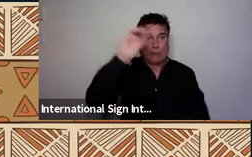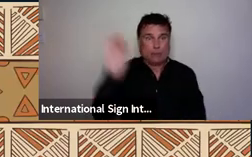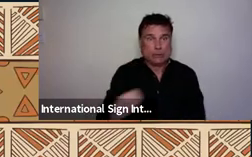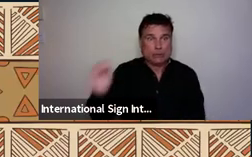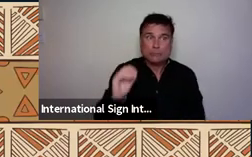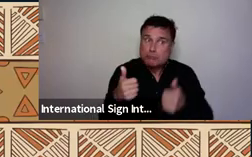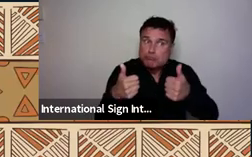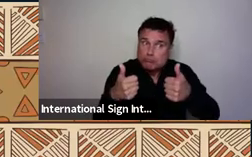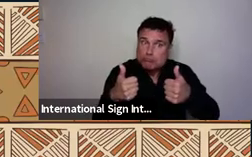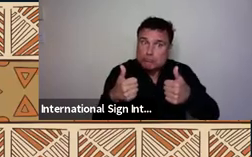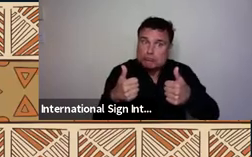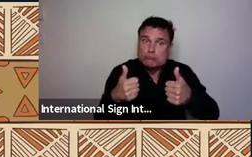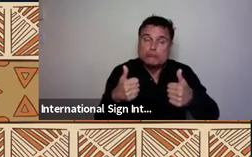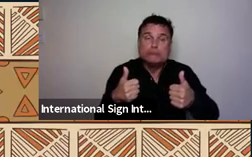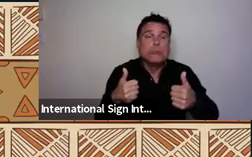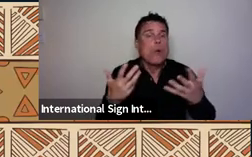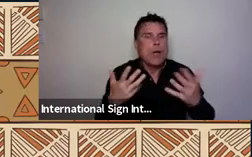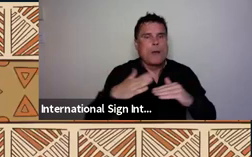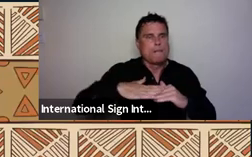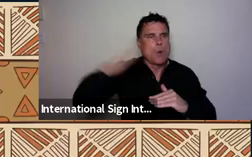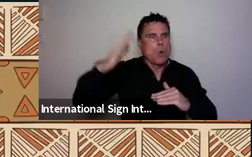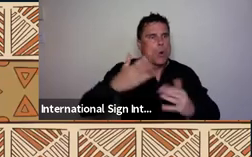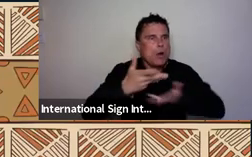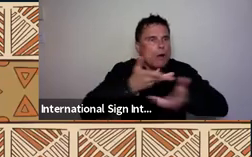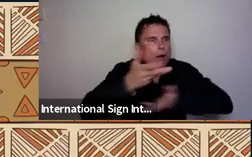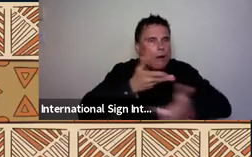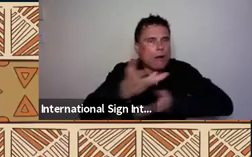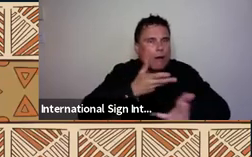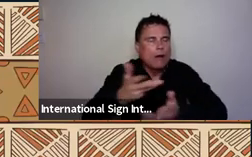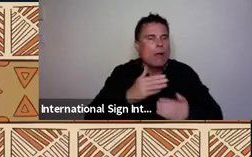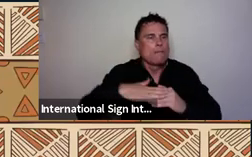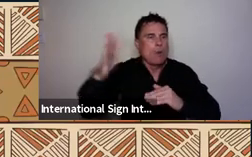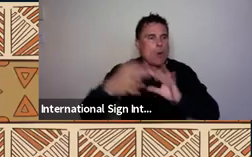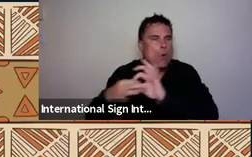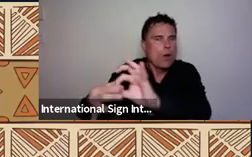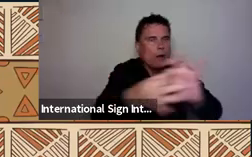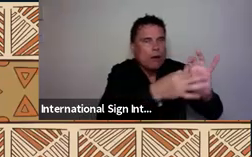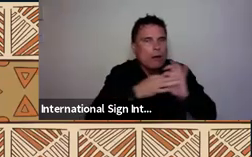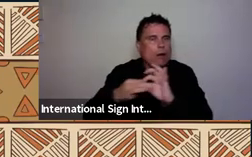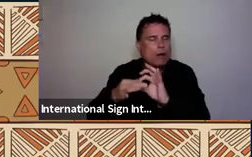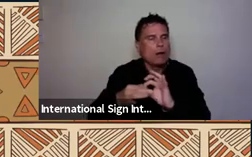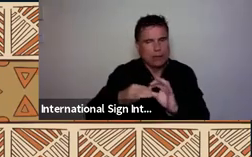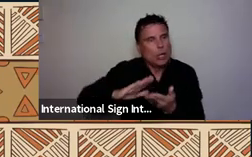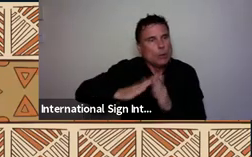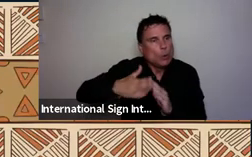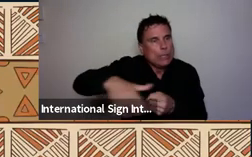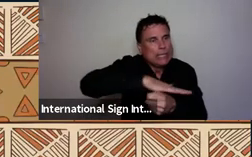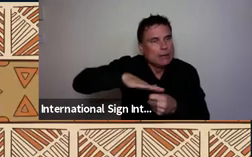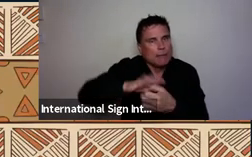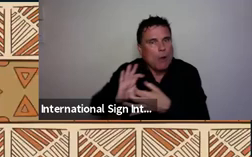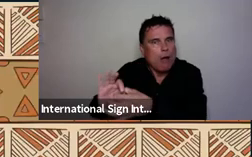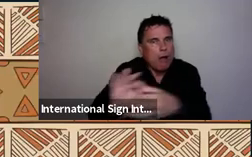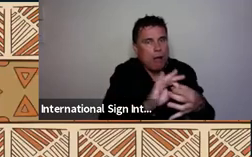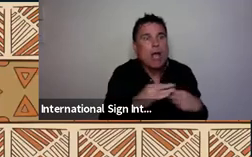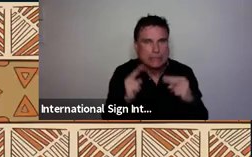more communication and cooperation within their communities, which is something we're seeing, right, in our own communities, that people are